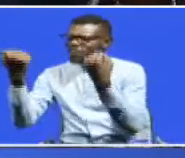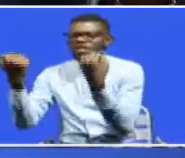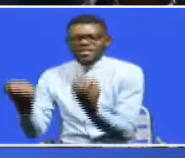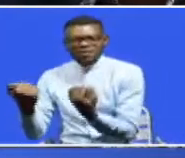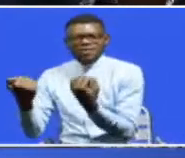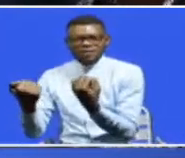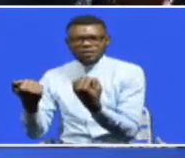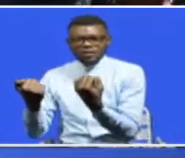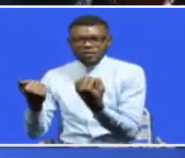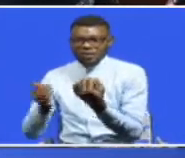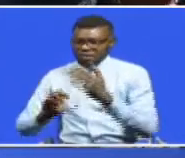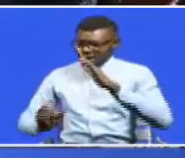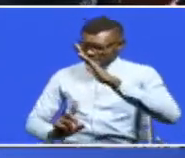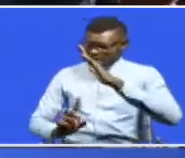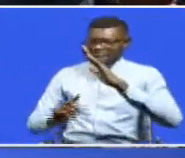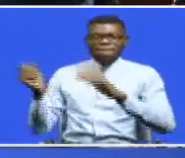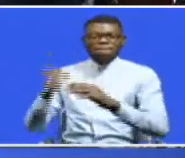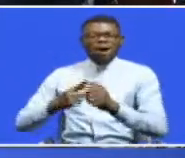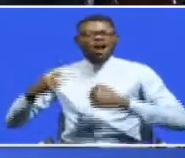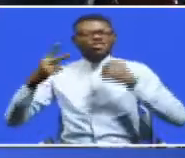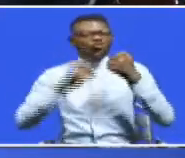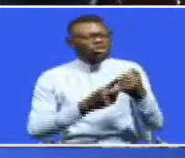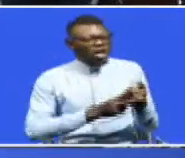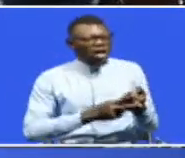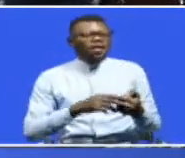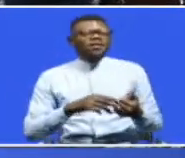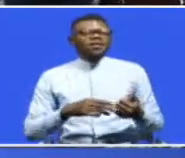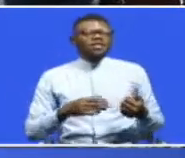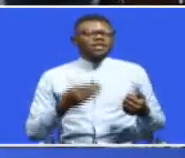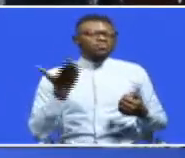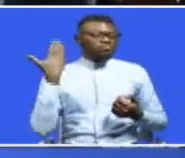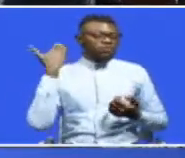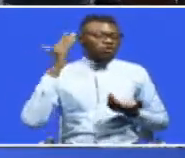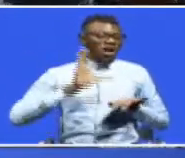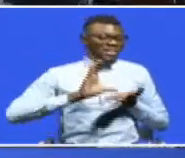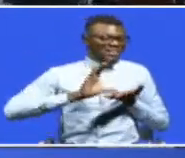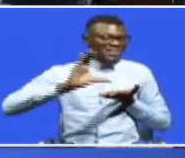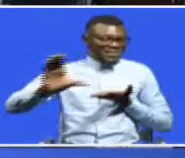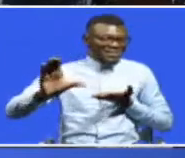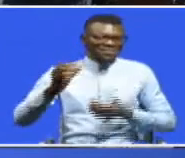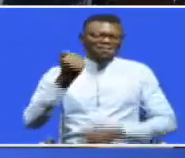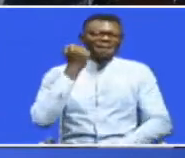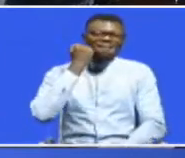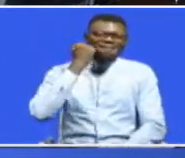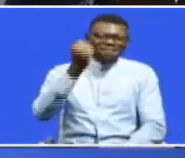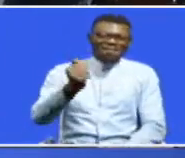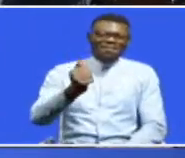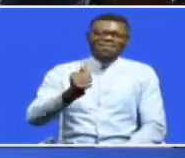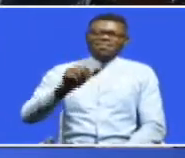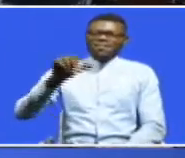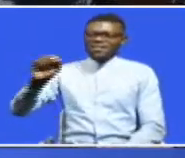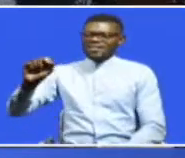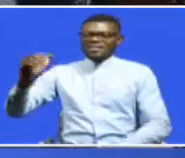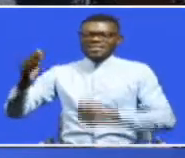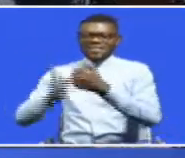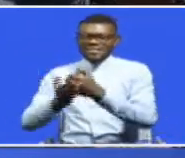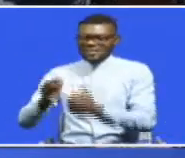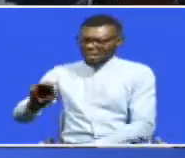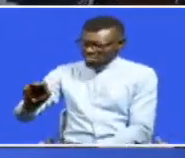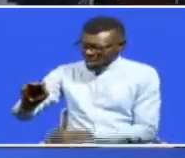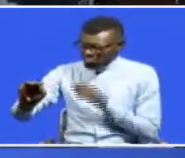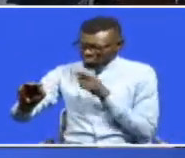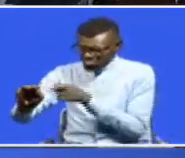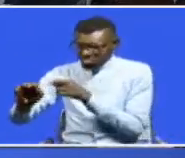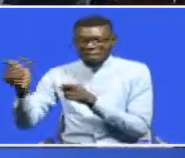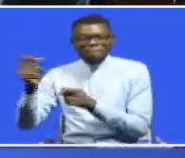ministry, in July alone, we were able to release Kenya shillings 559 million. That was